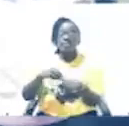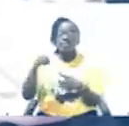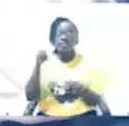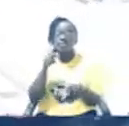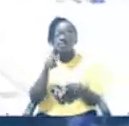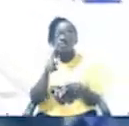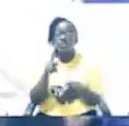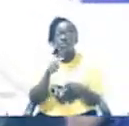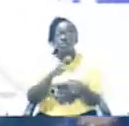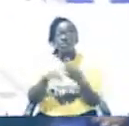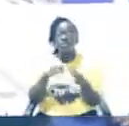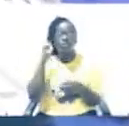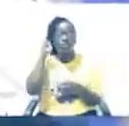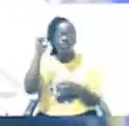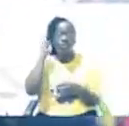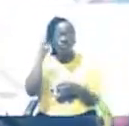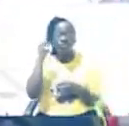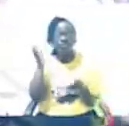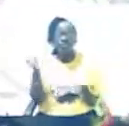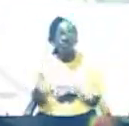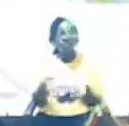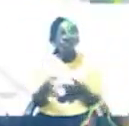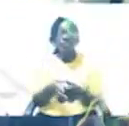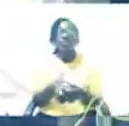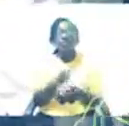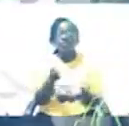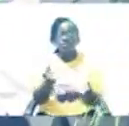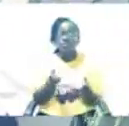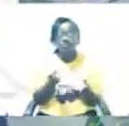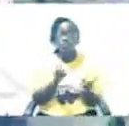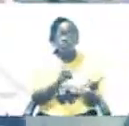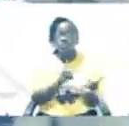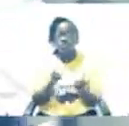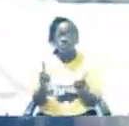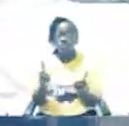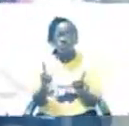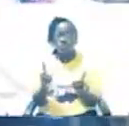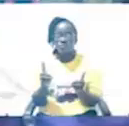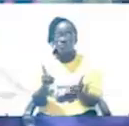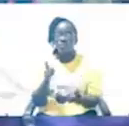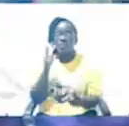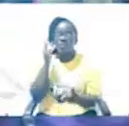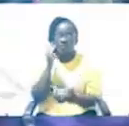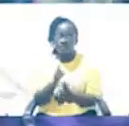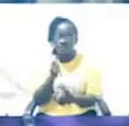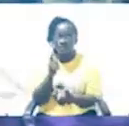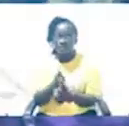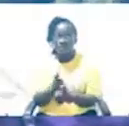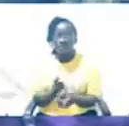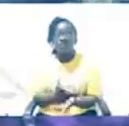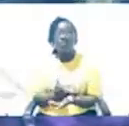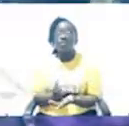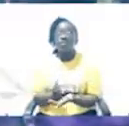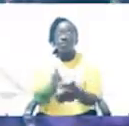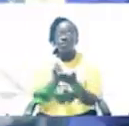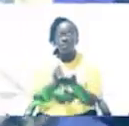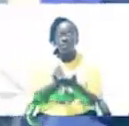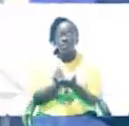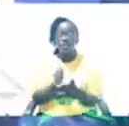And I want you to do something one. Just help that brother who has slipped up his hand.